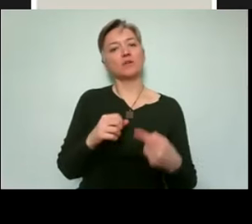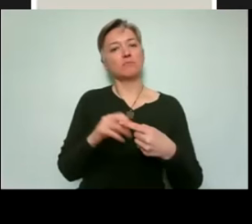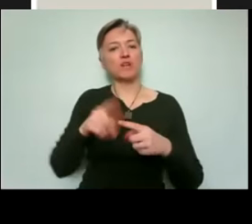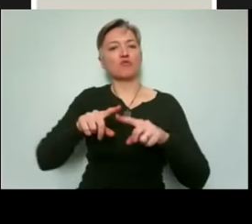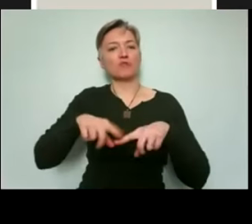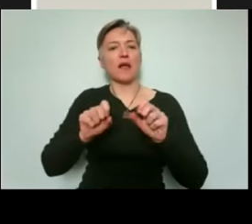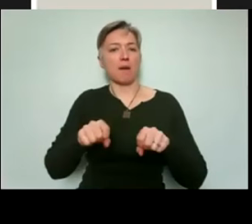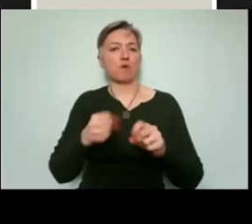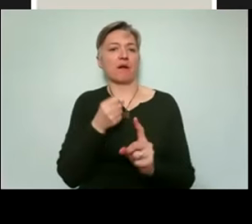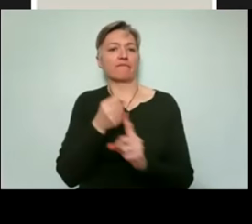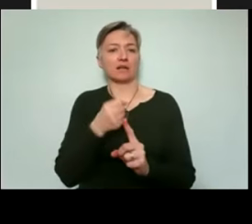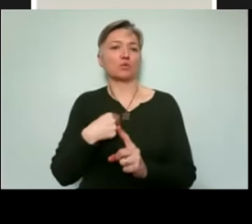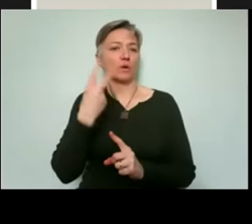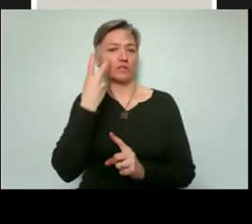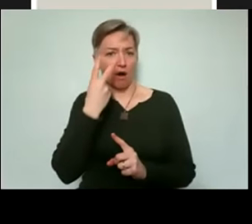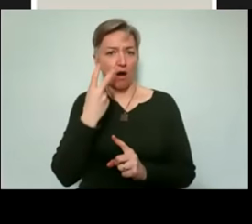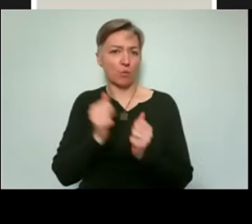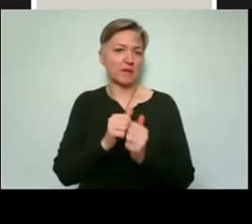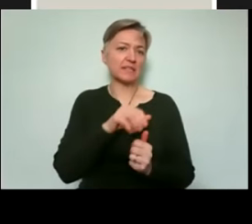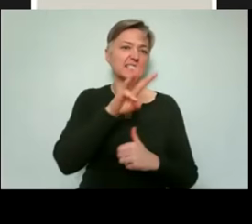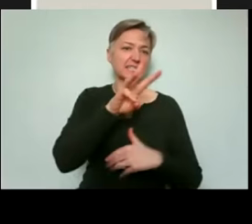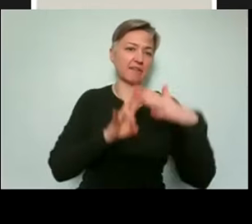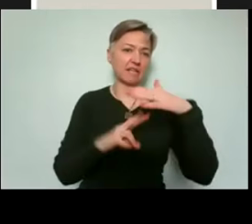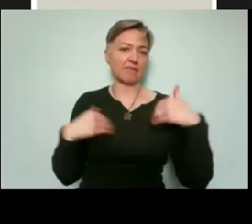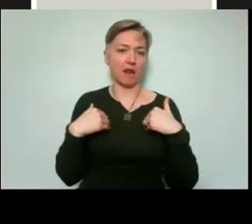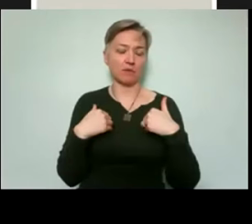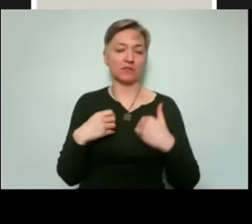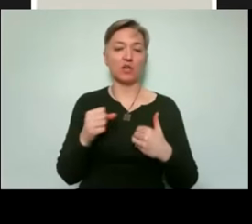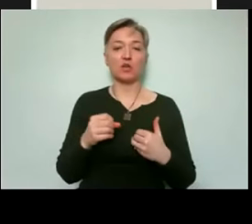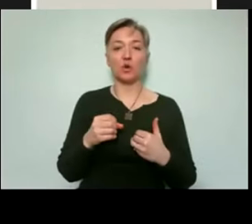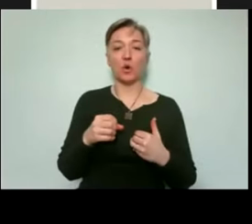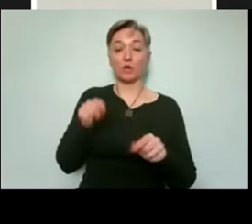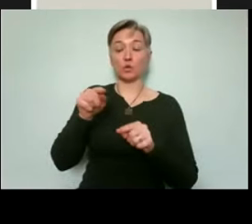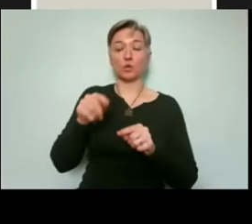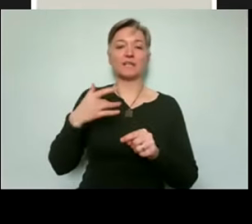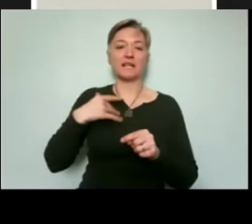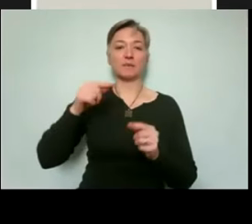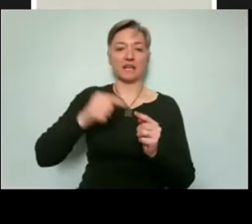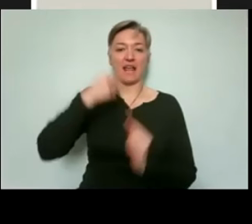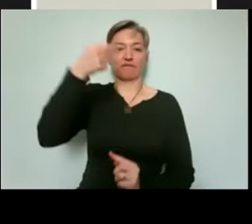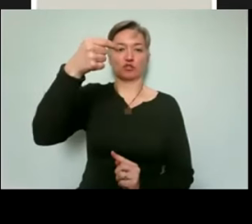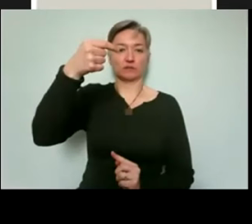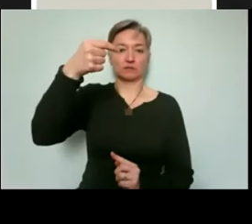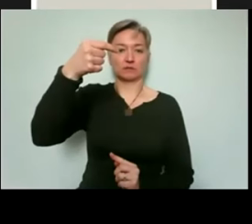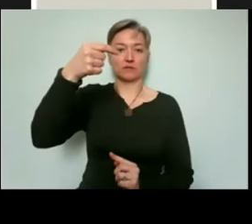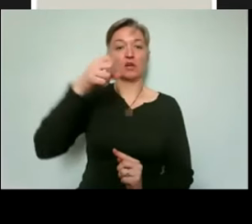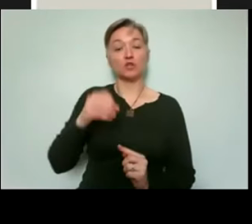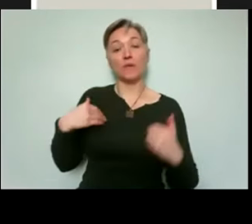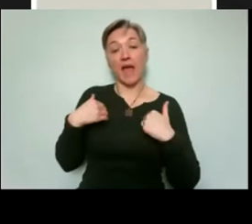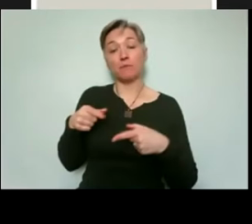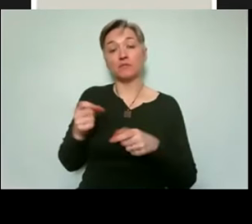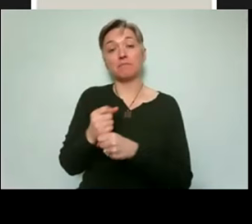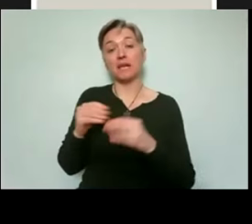We saw this very robustly in 6 of 7 animals. We find that those two tend to be inversely correlated. So as the animal is making more